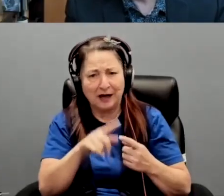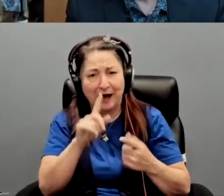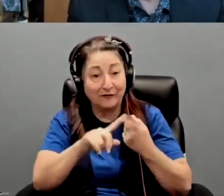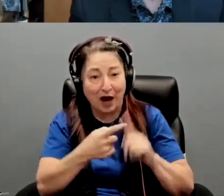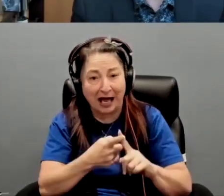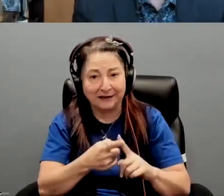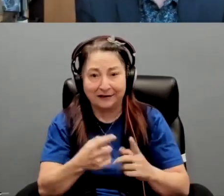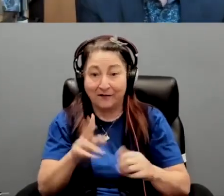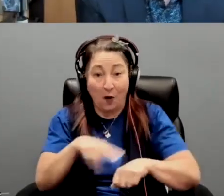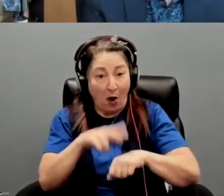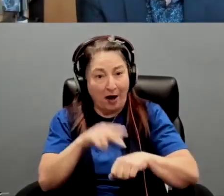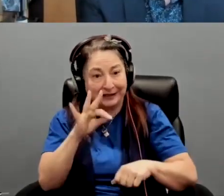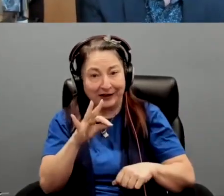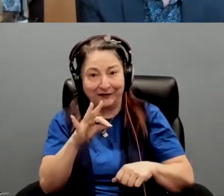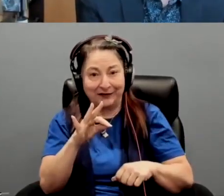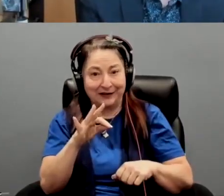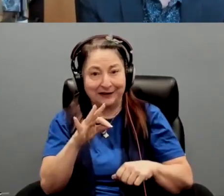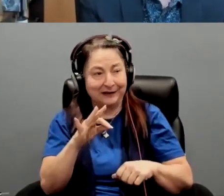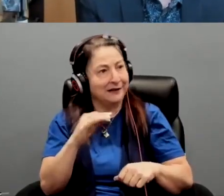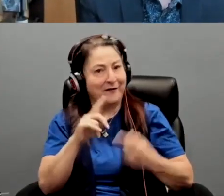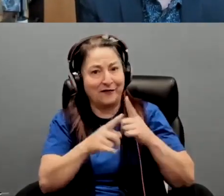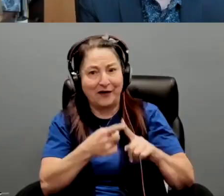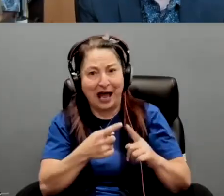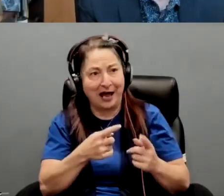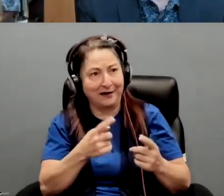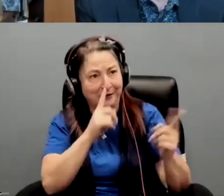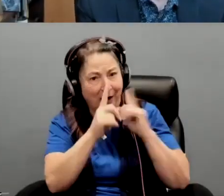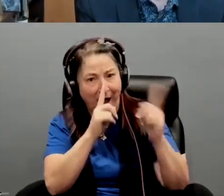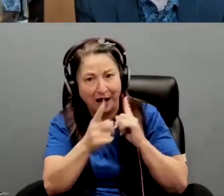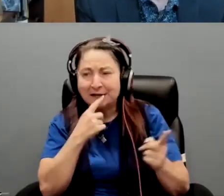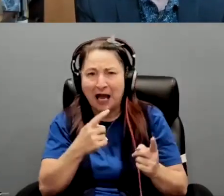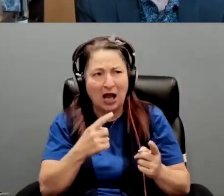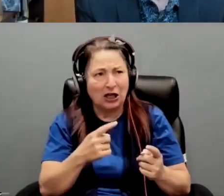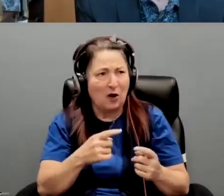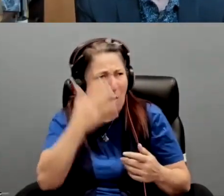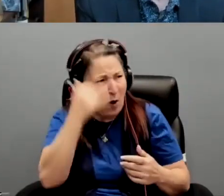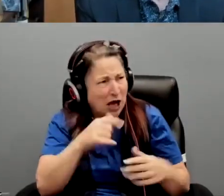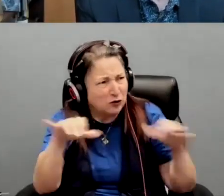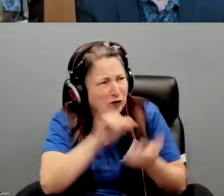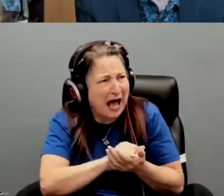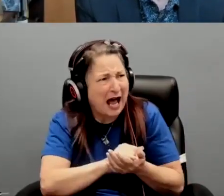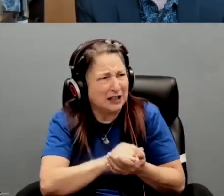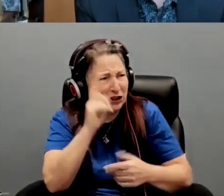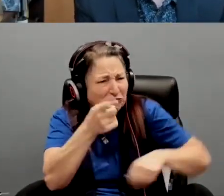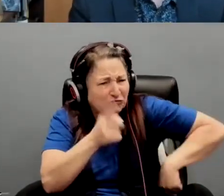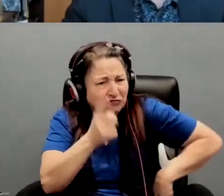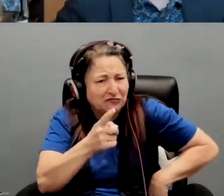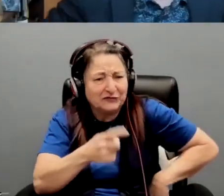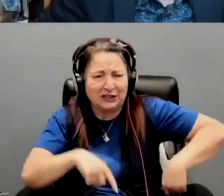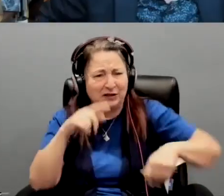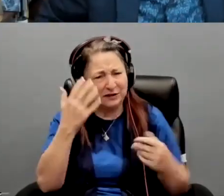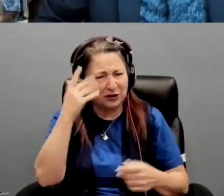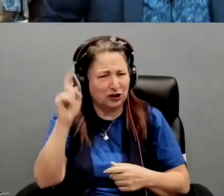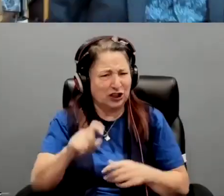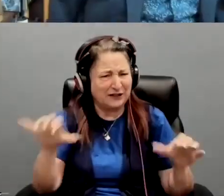wouldn't talk to a friend like, why didn't you do it this way? Why didn't you do it that way? You should have done it this way. Shame on you for this and shame on you. I wouldn't do